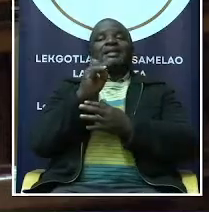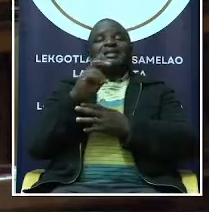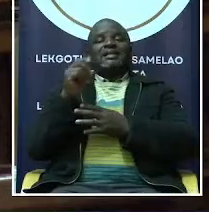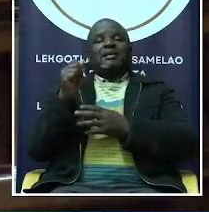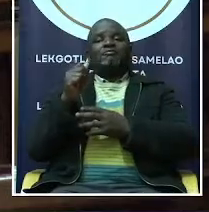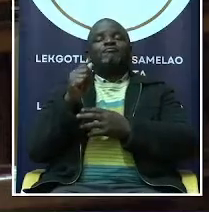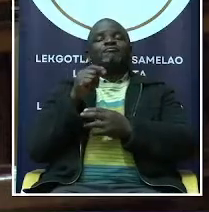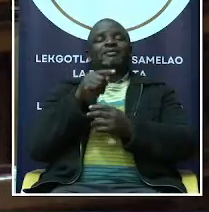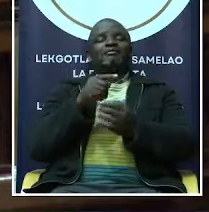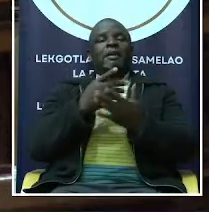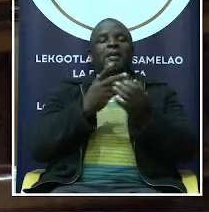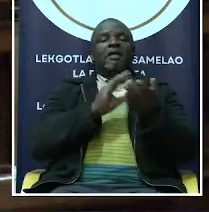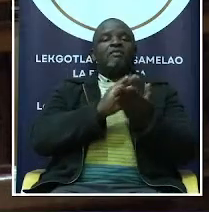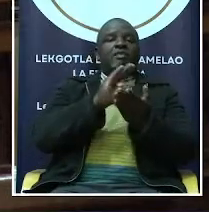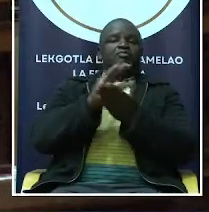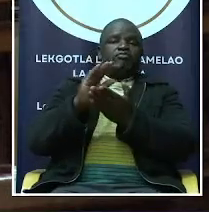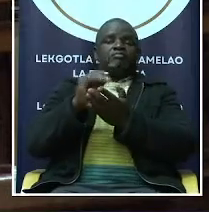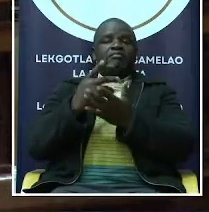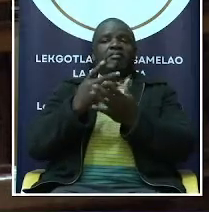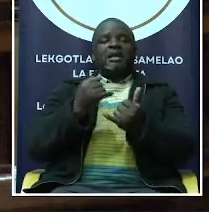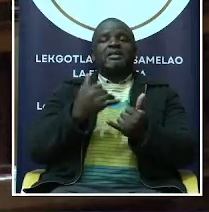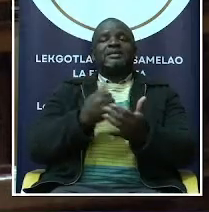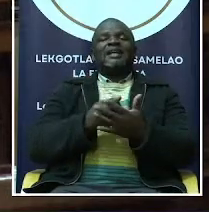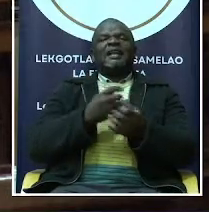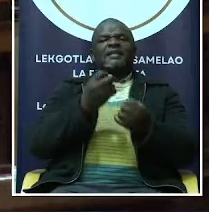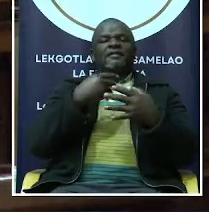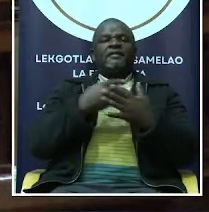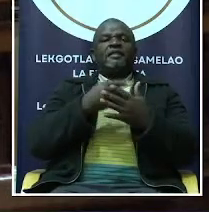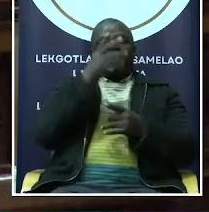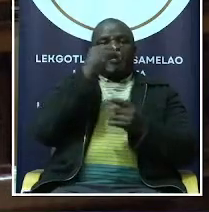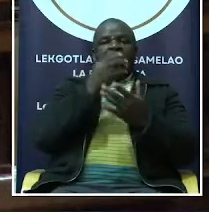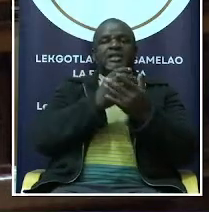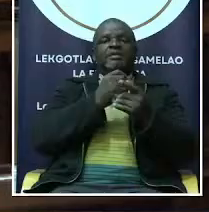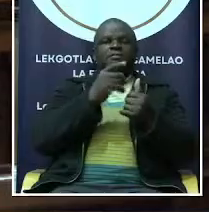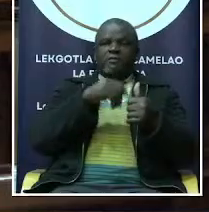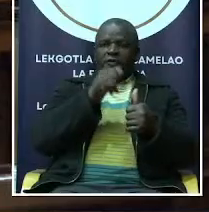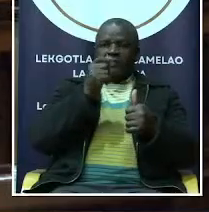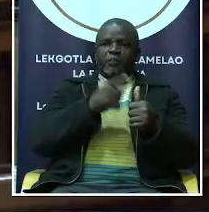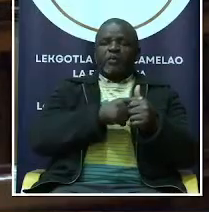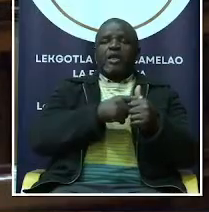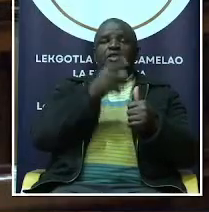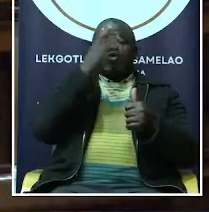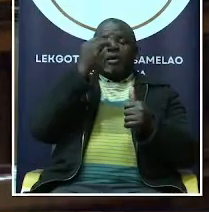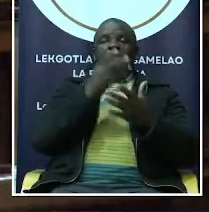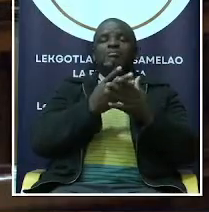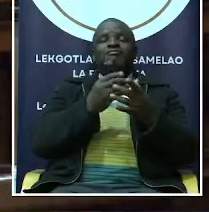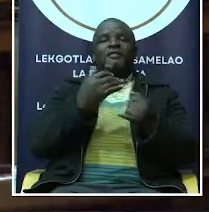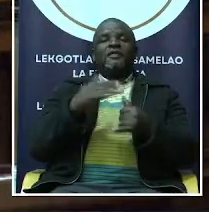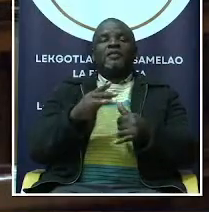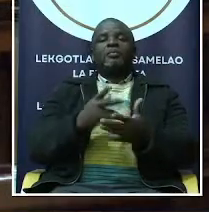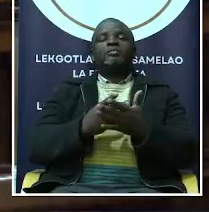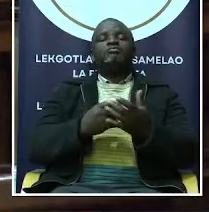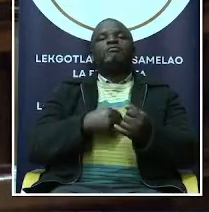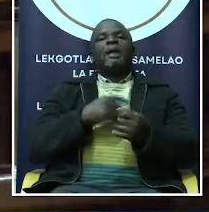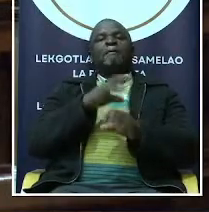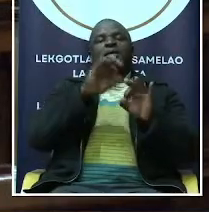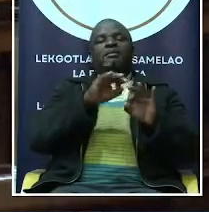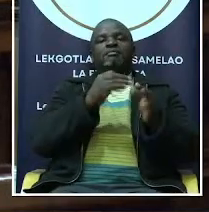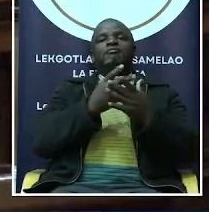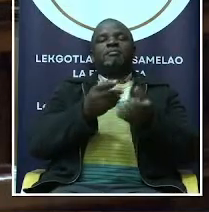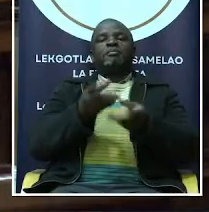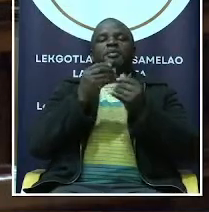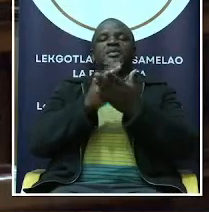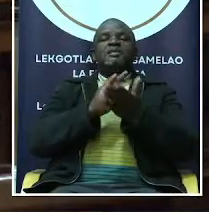funding bodies must provide clear data on the following: the number of students who have received and currently receiving